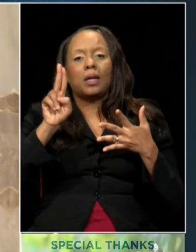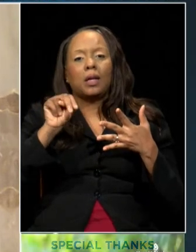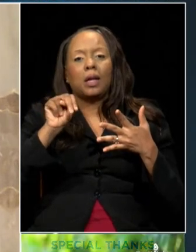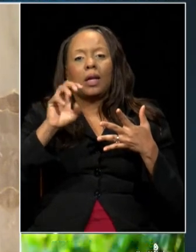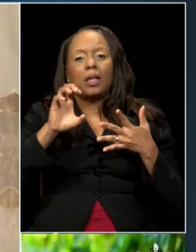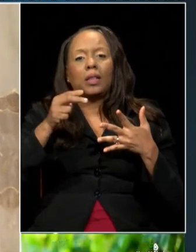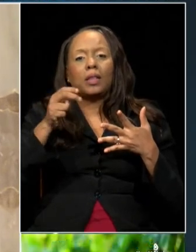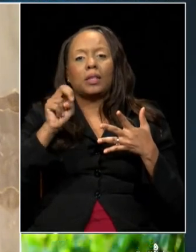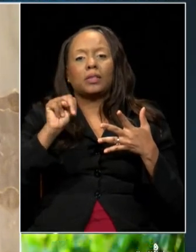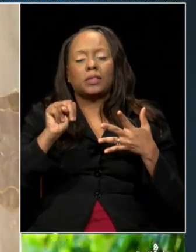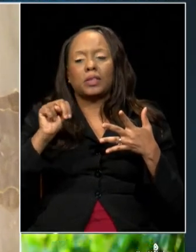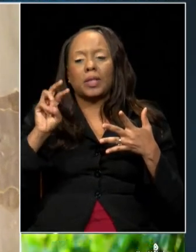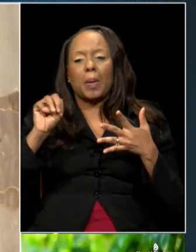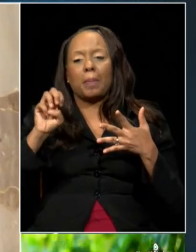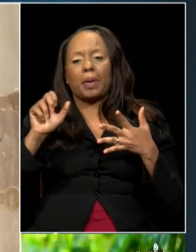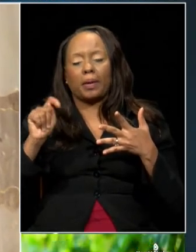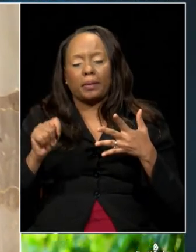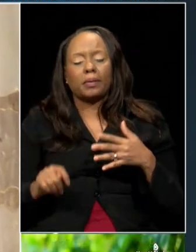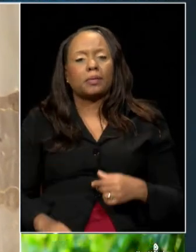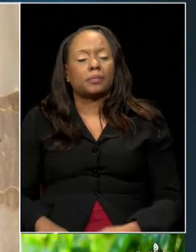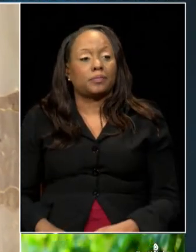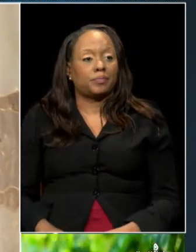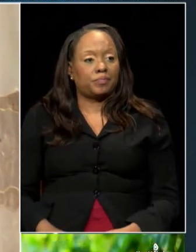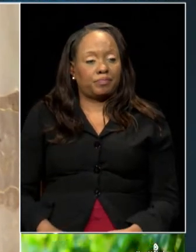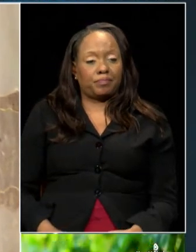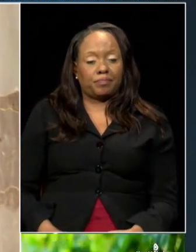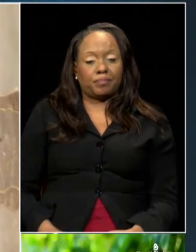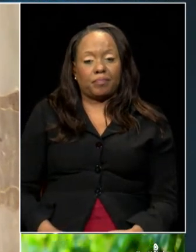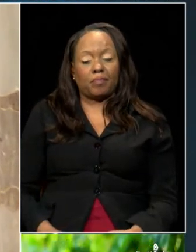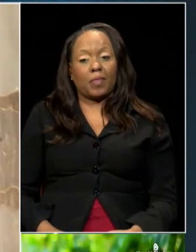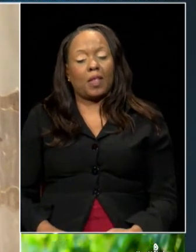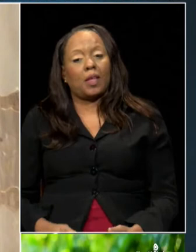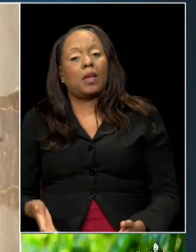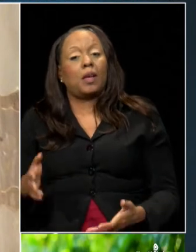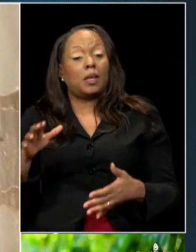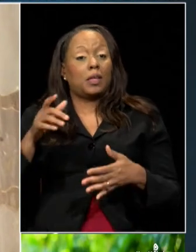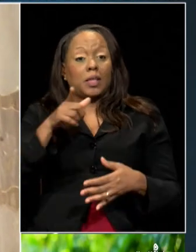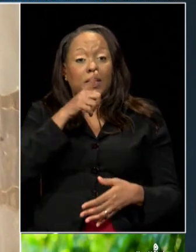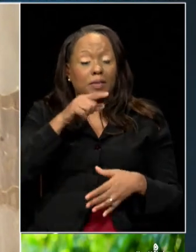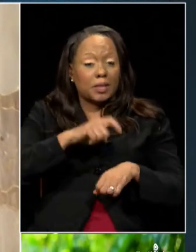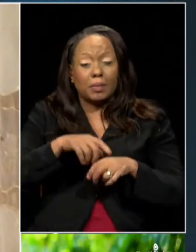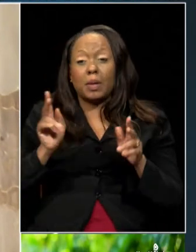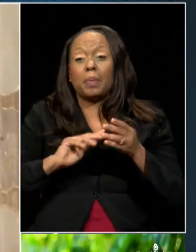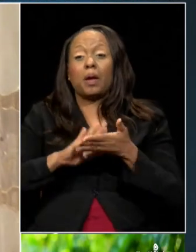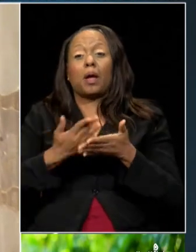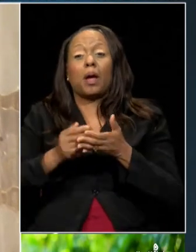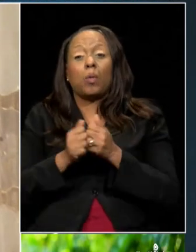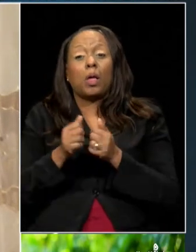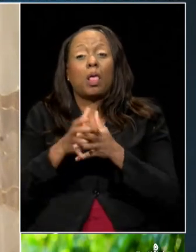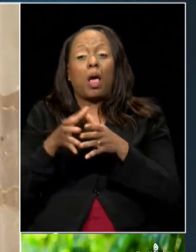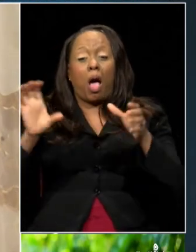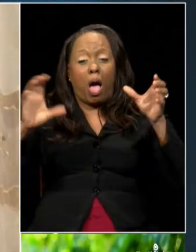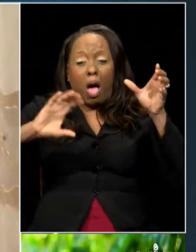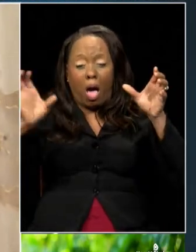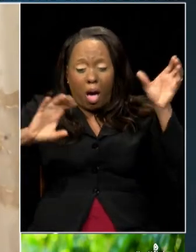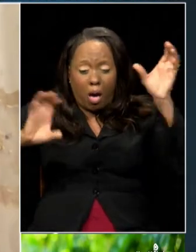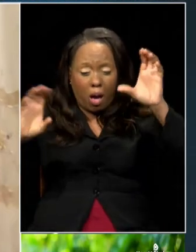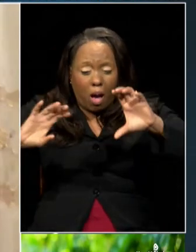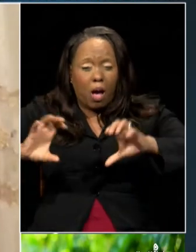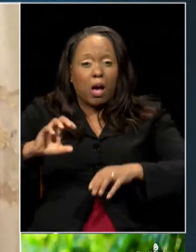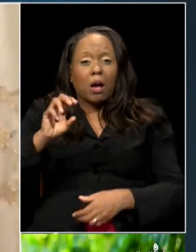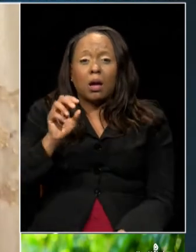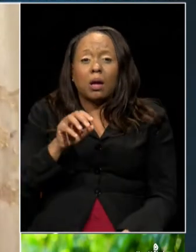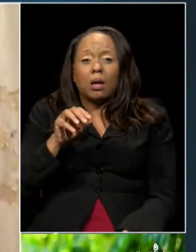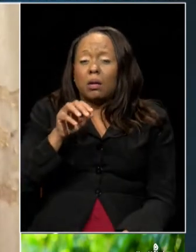usually buy a lot of lunch, and people usually cook with a lot of OXO and Maggi cubes so that the food the MSG can needs to go.